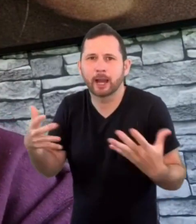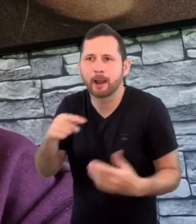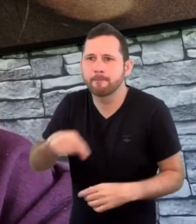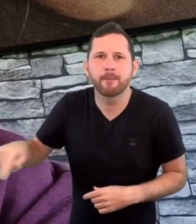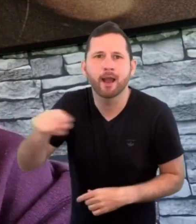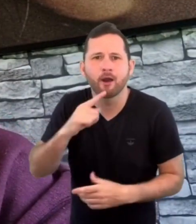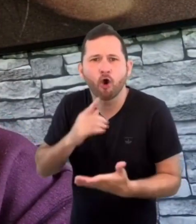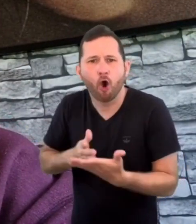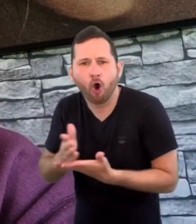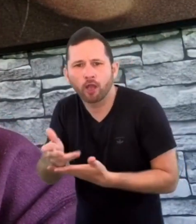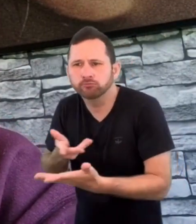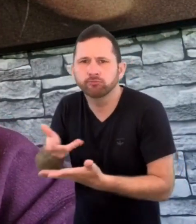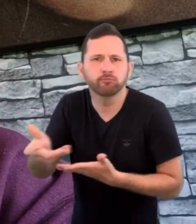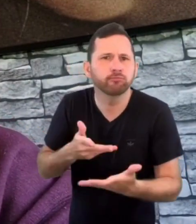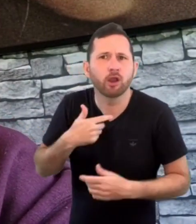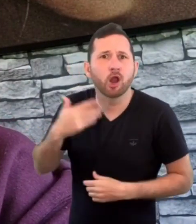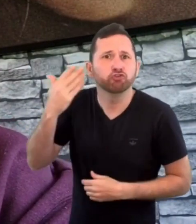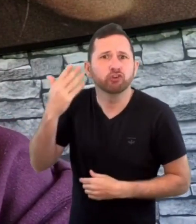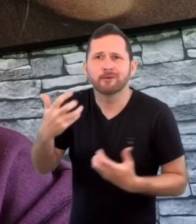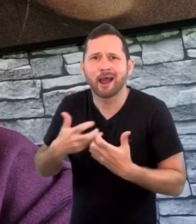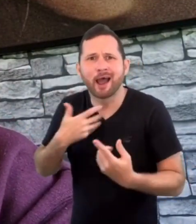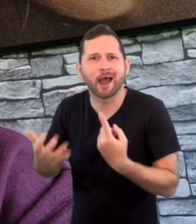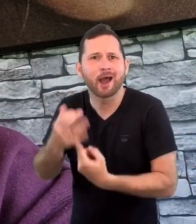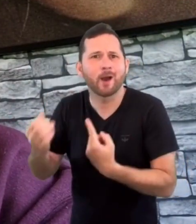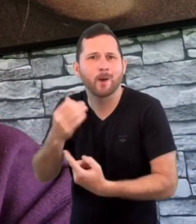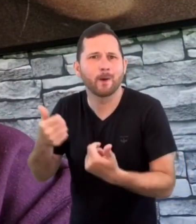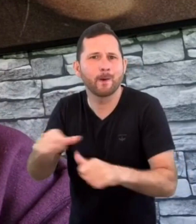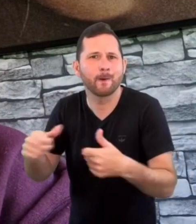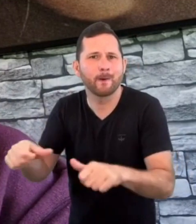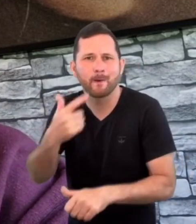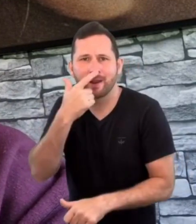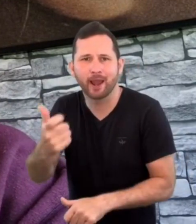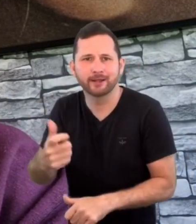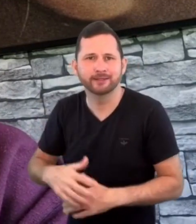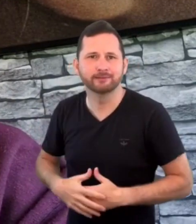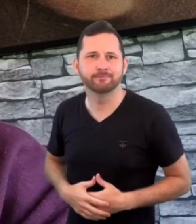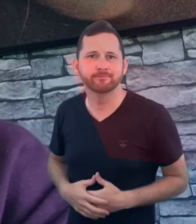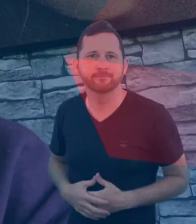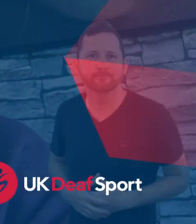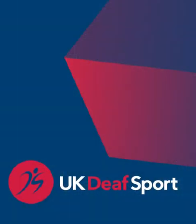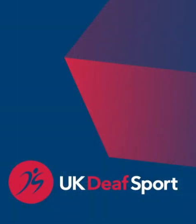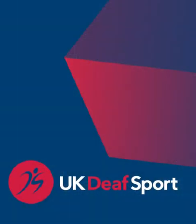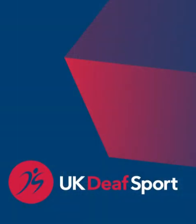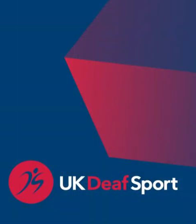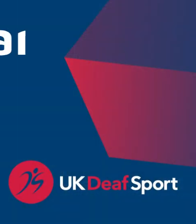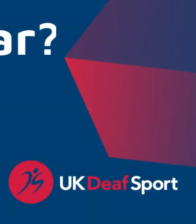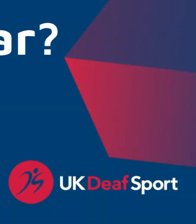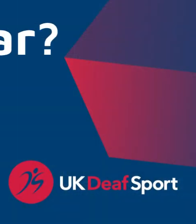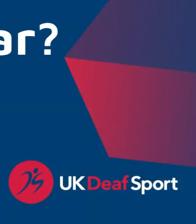teammates, and yeah, you can like achieve sort of the dreams you want to do.